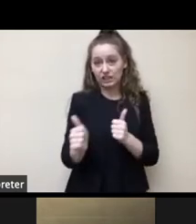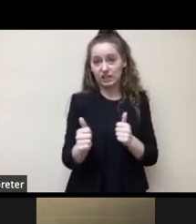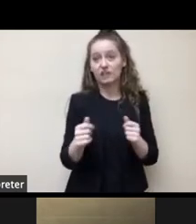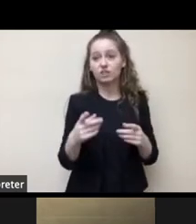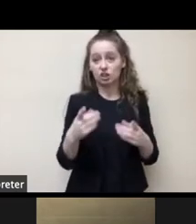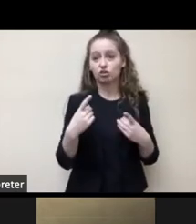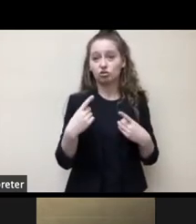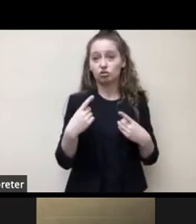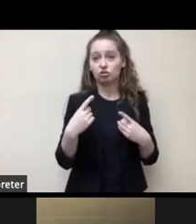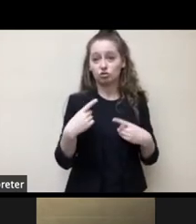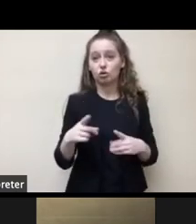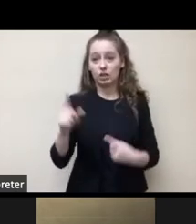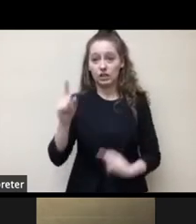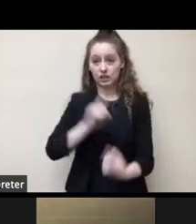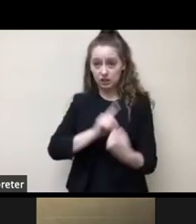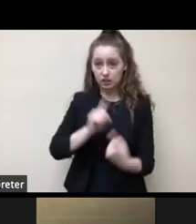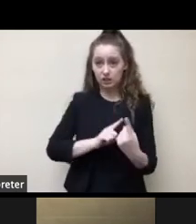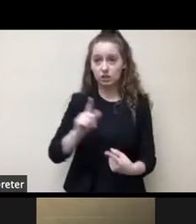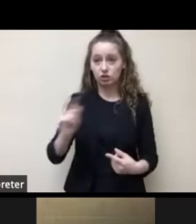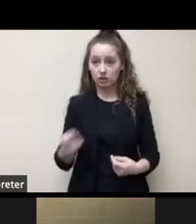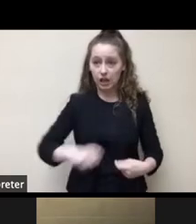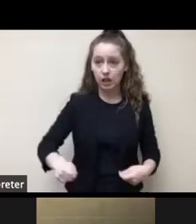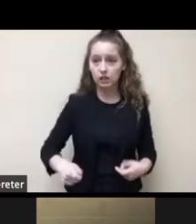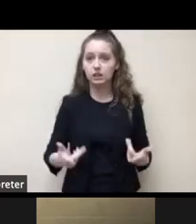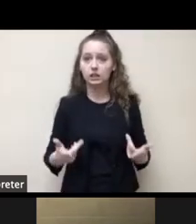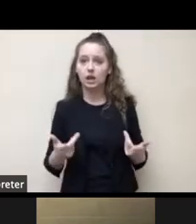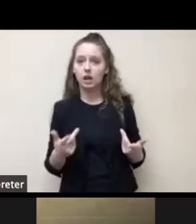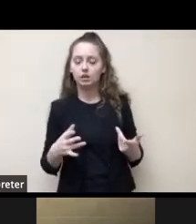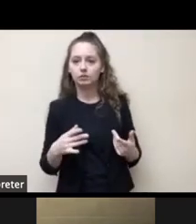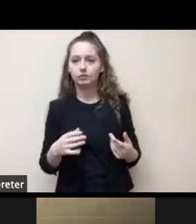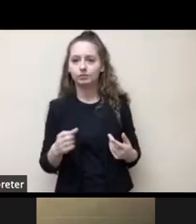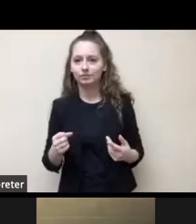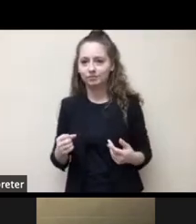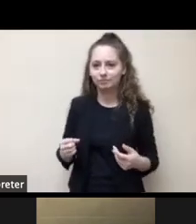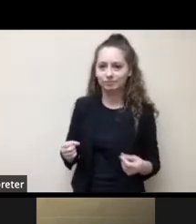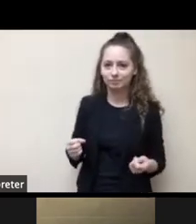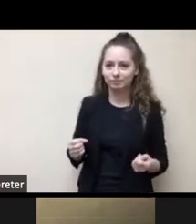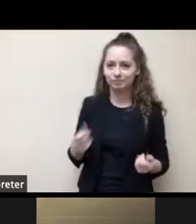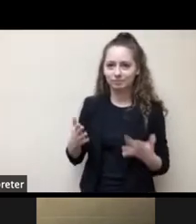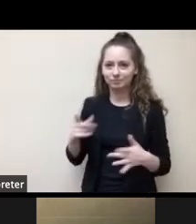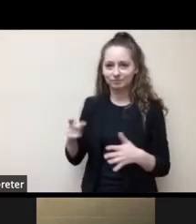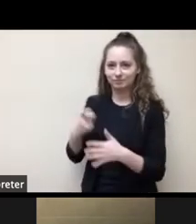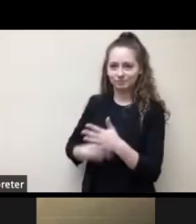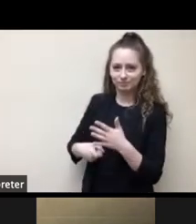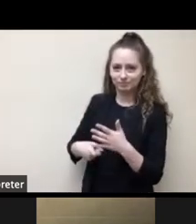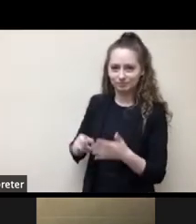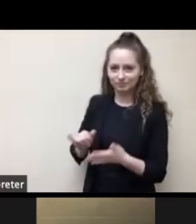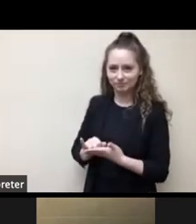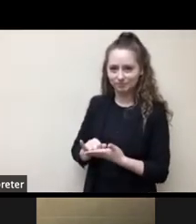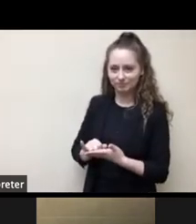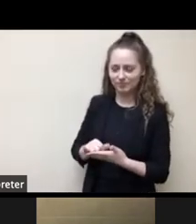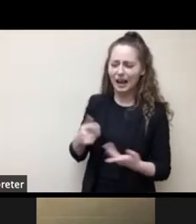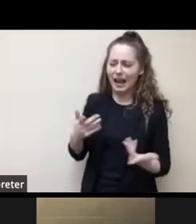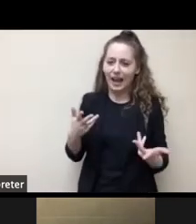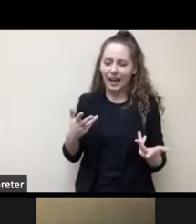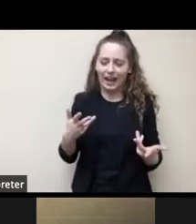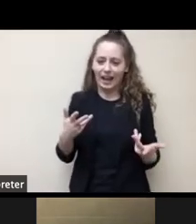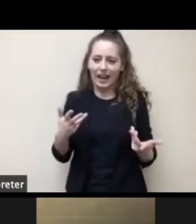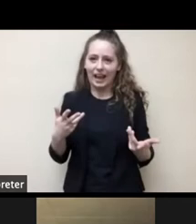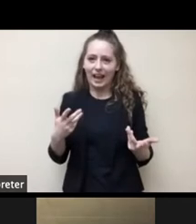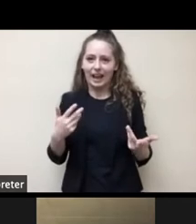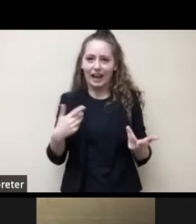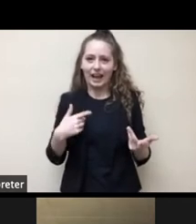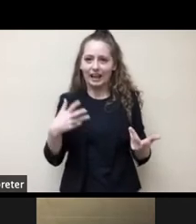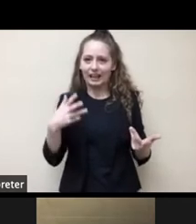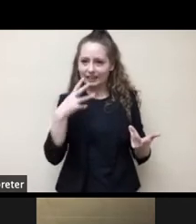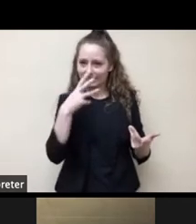a policy that you cannot charge the net, we might be able to get around it. I guess, no licking the net. Okay, all right,